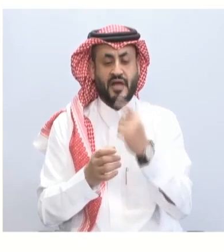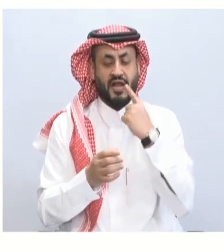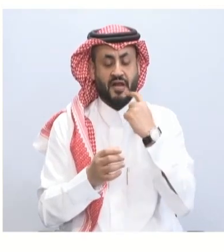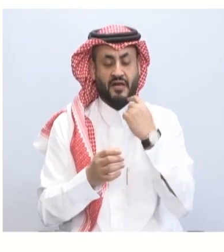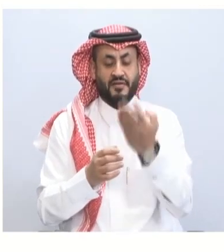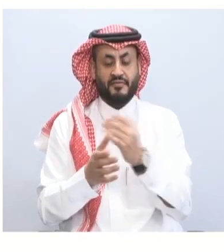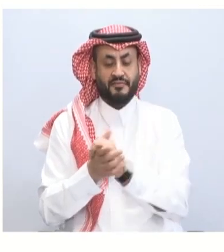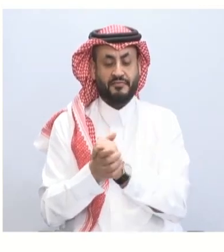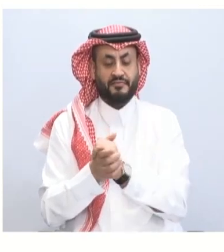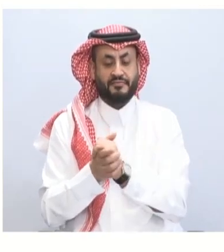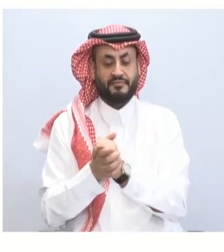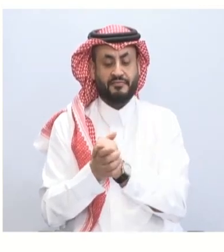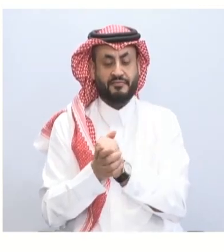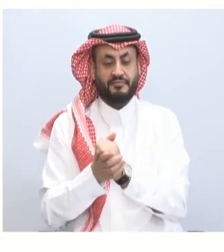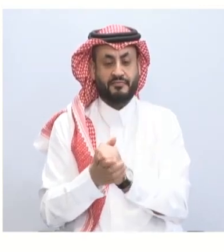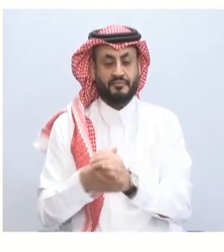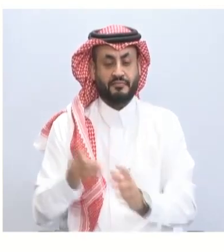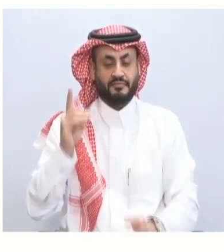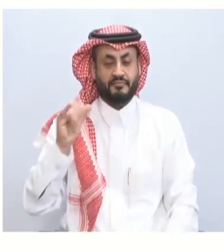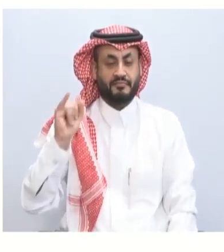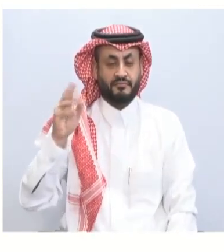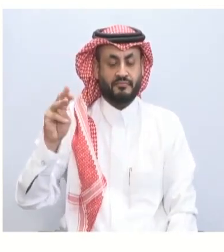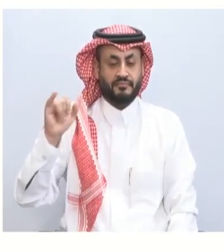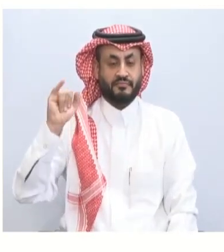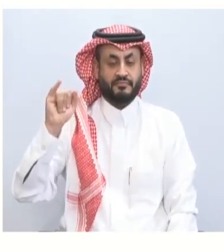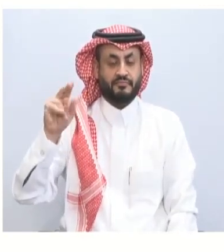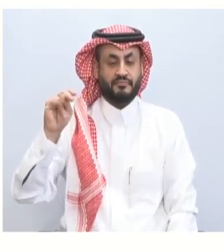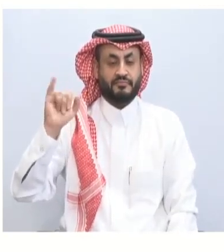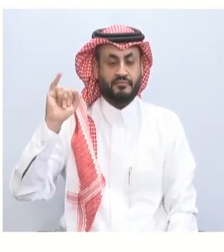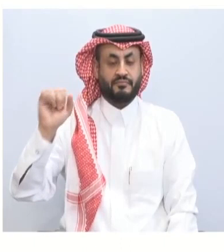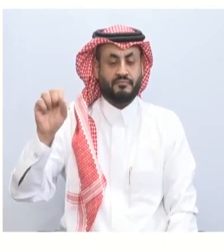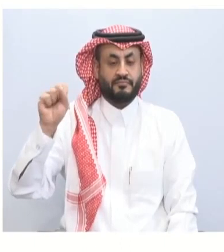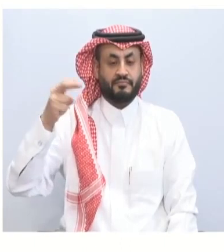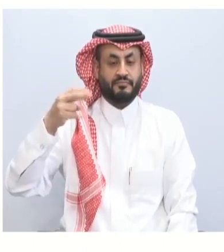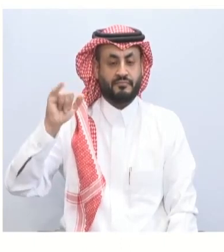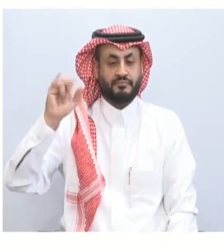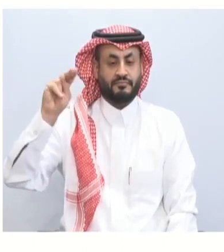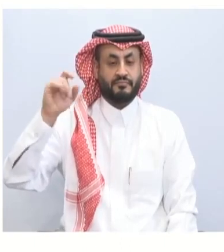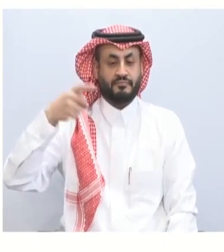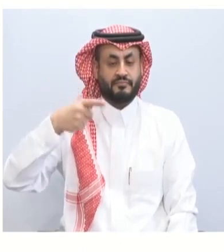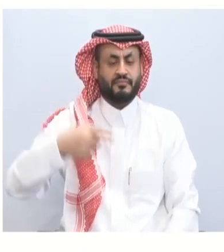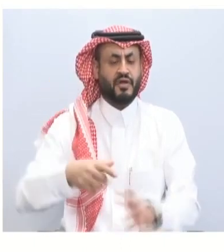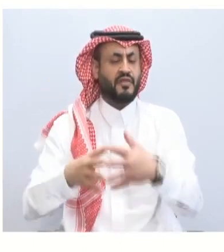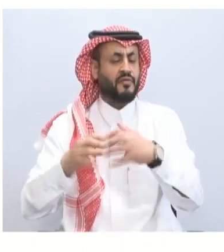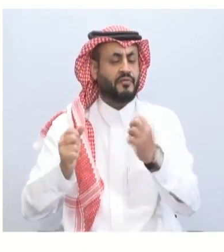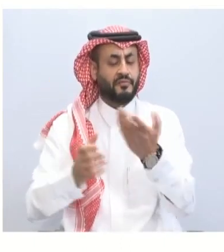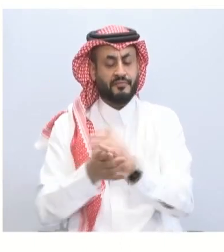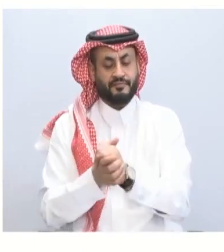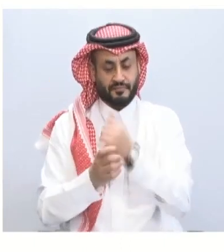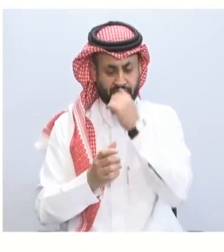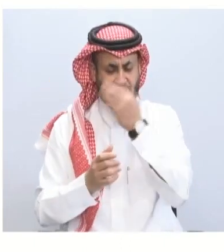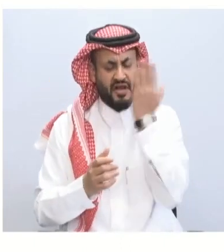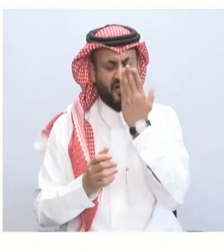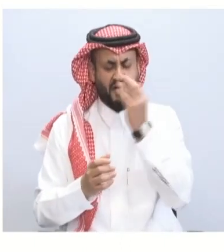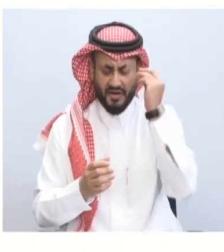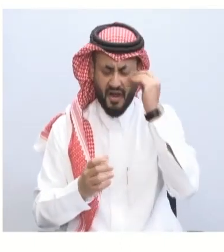Now we have here the word diminishing. Let's just read the sentence from the beginning. This was further confirmed by the diminishing interest and